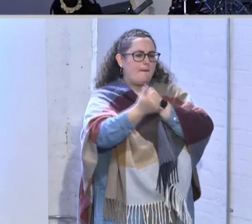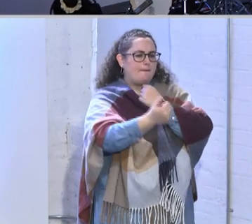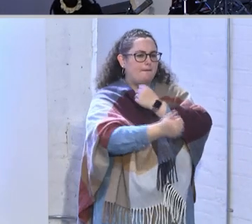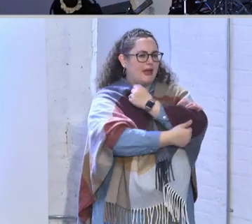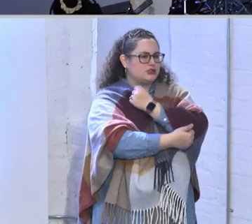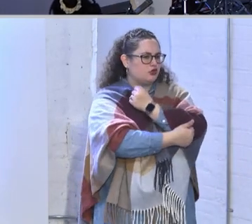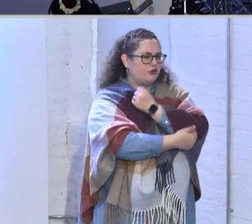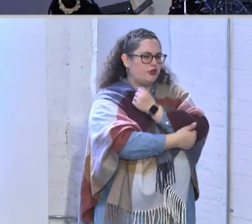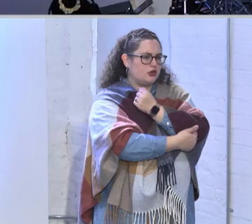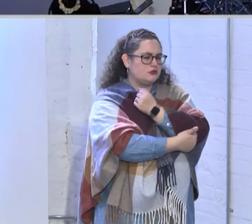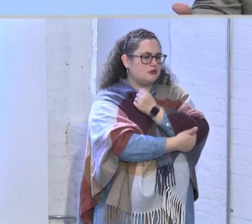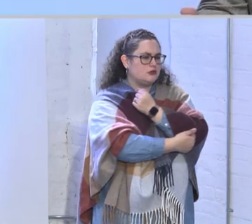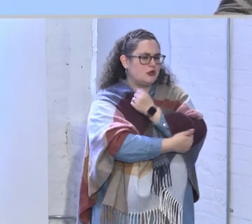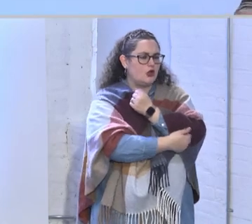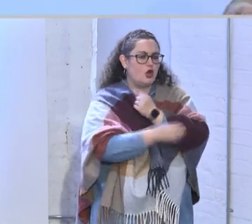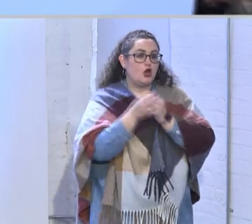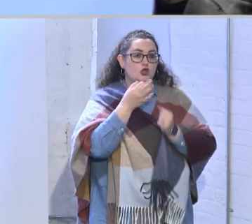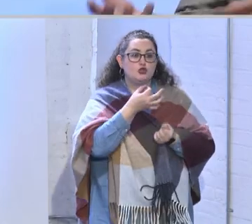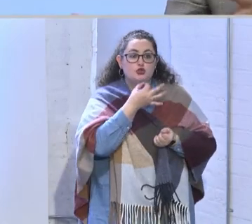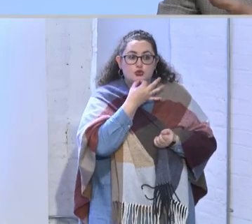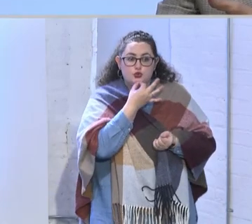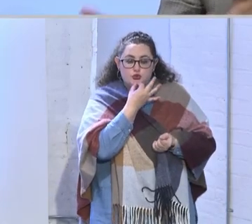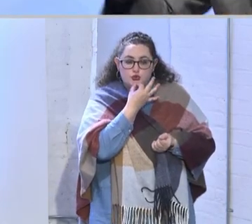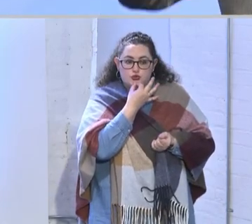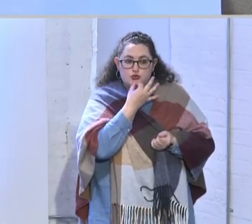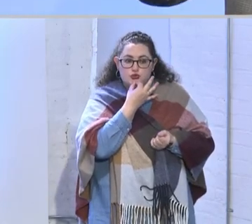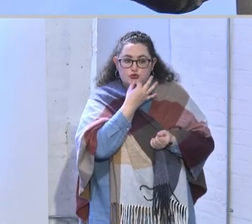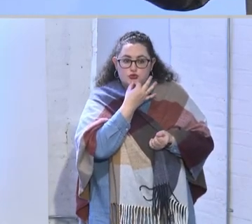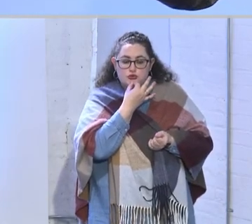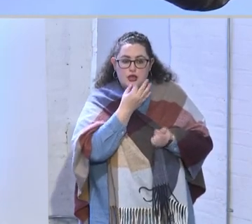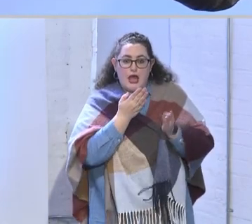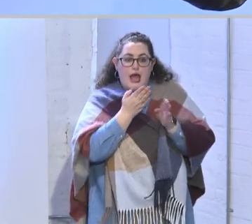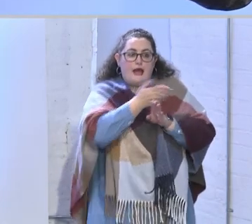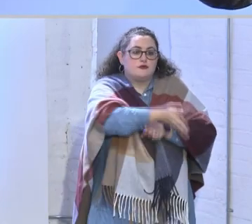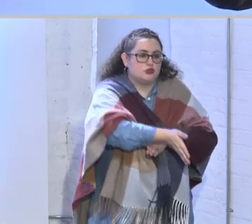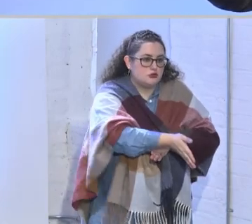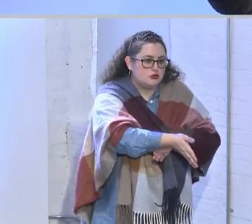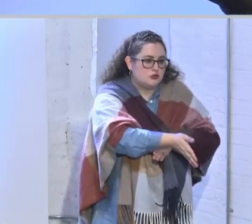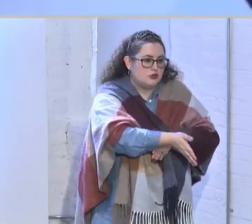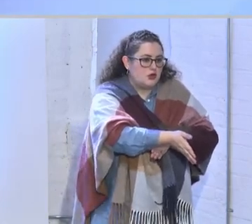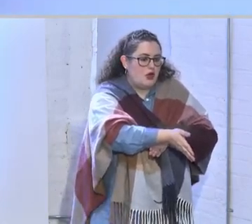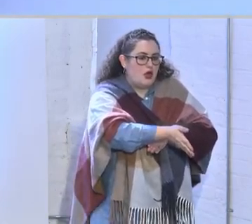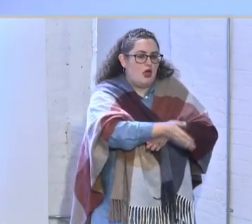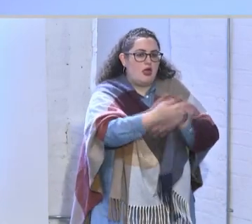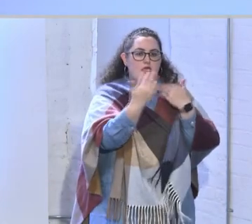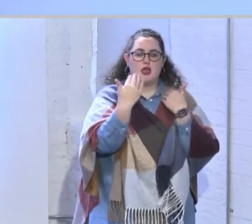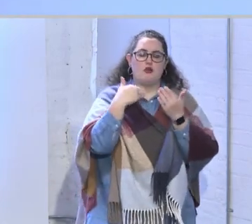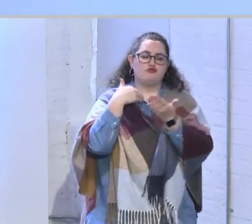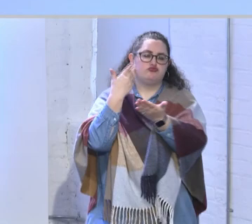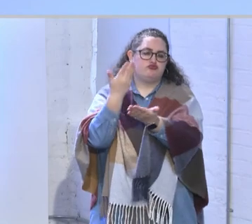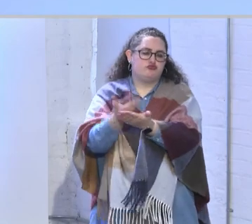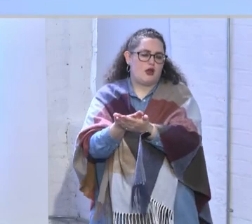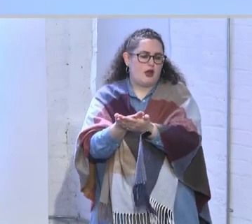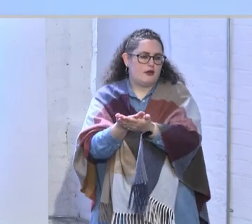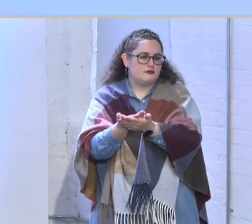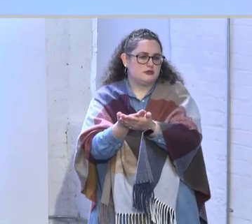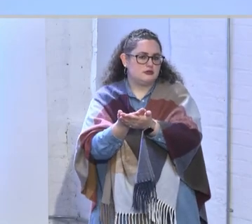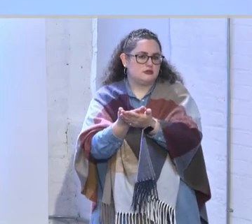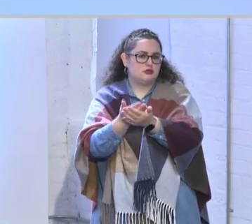of Egypt, soon they find themselves at Mount Sinai. Now you probably remember the story.